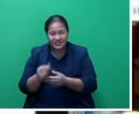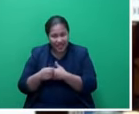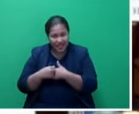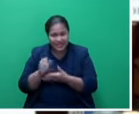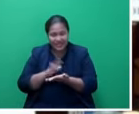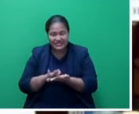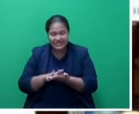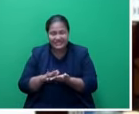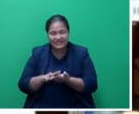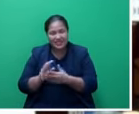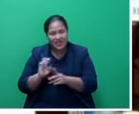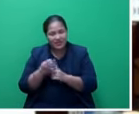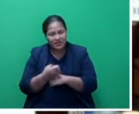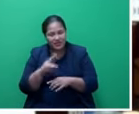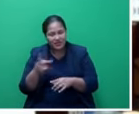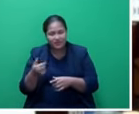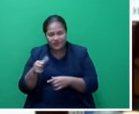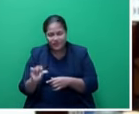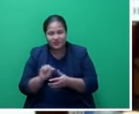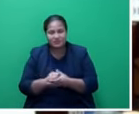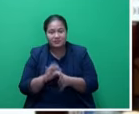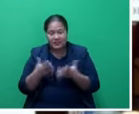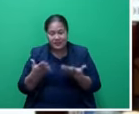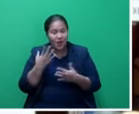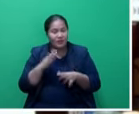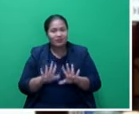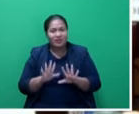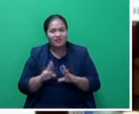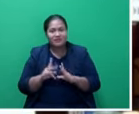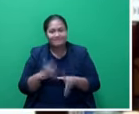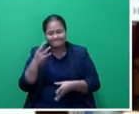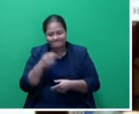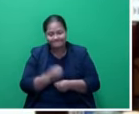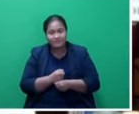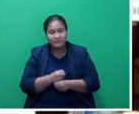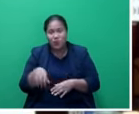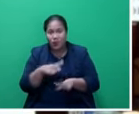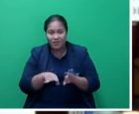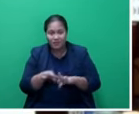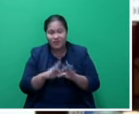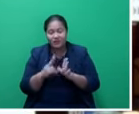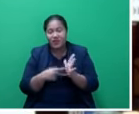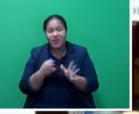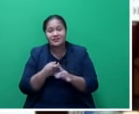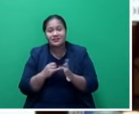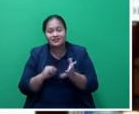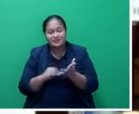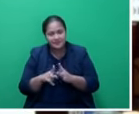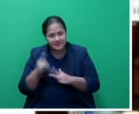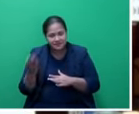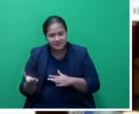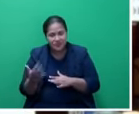operate from. And at the moment, while we are waiting to finalize all the plans for Nakasi market, we